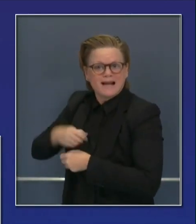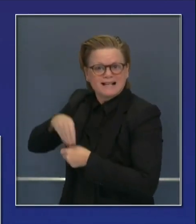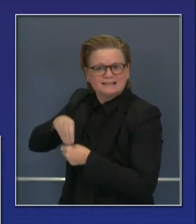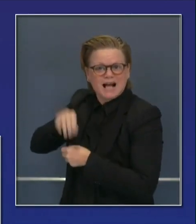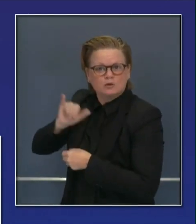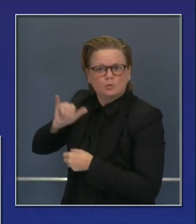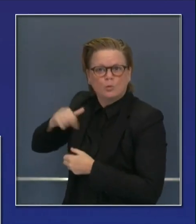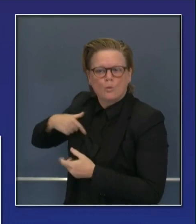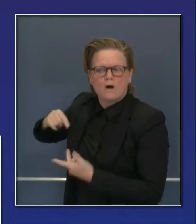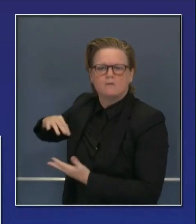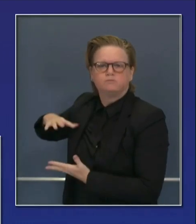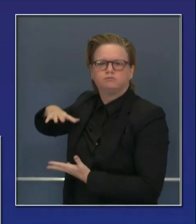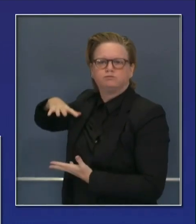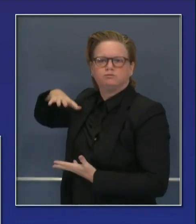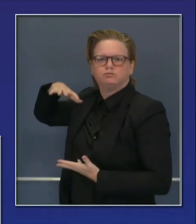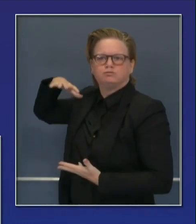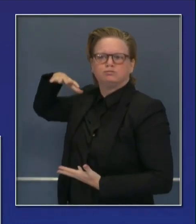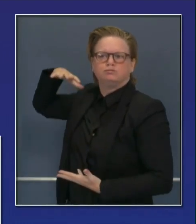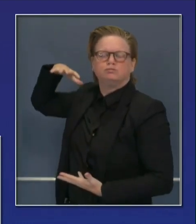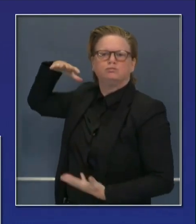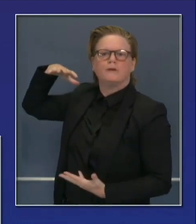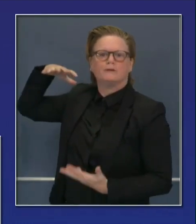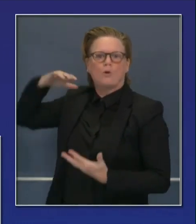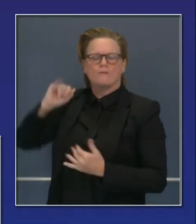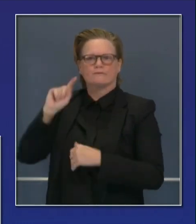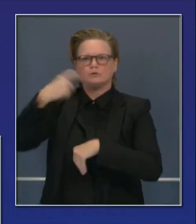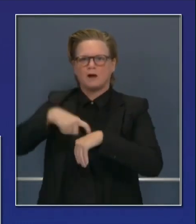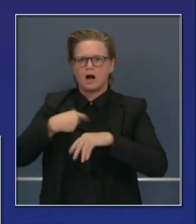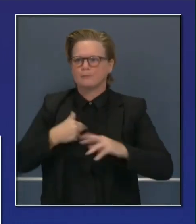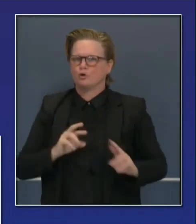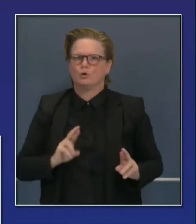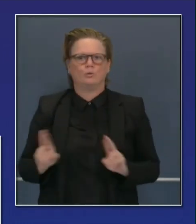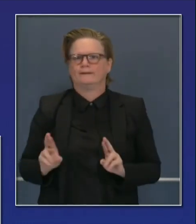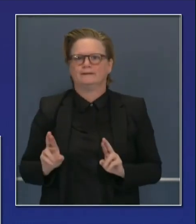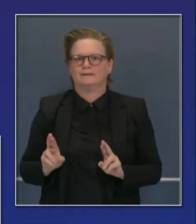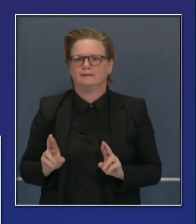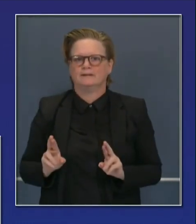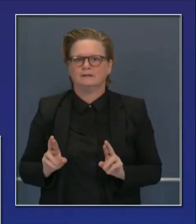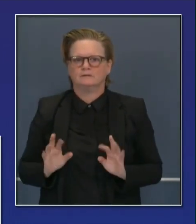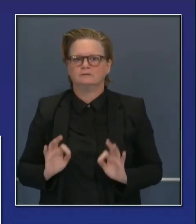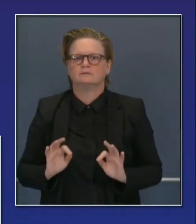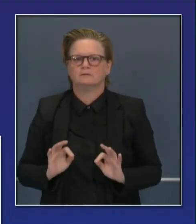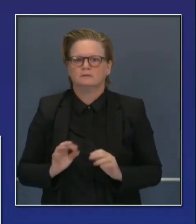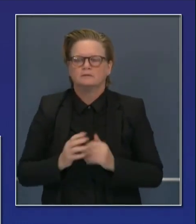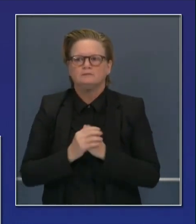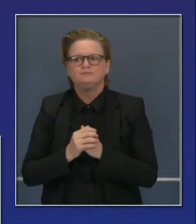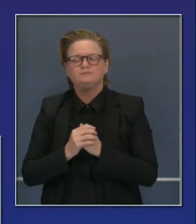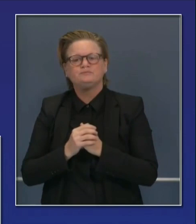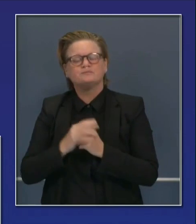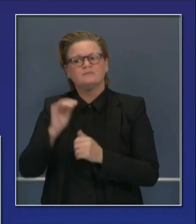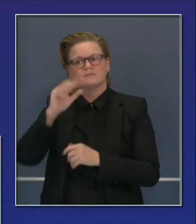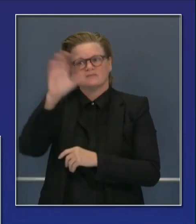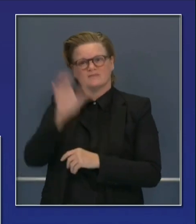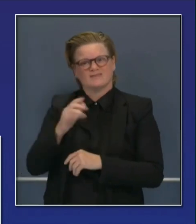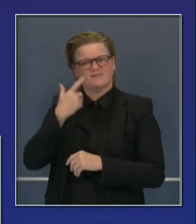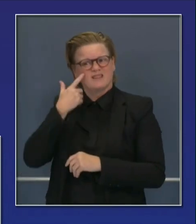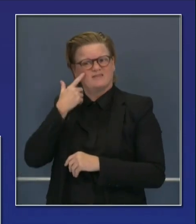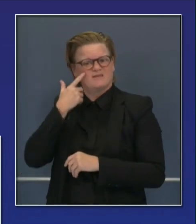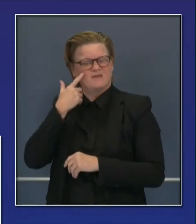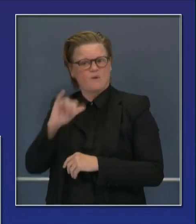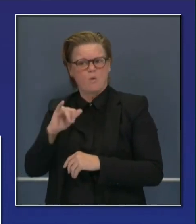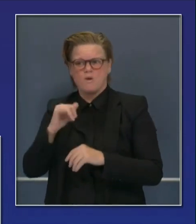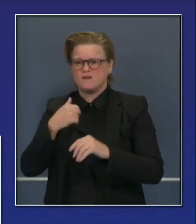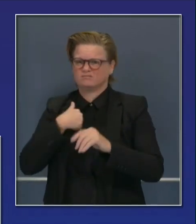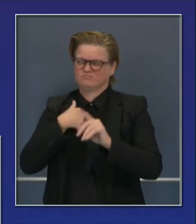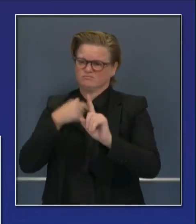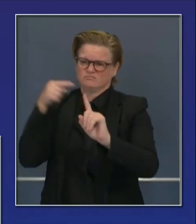acute crisis in that first wave, in that first surge, which again, California was able to avoid. You were able to